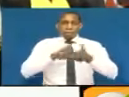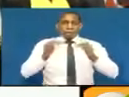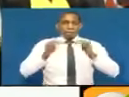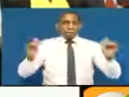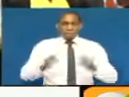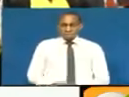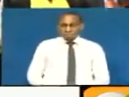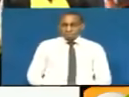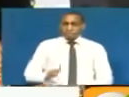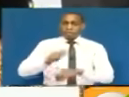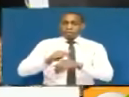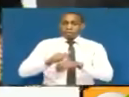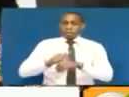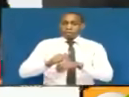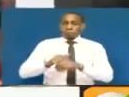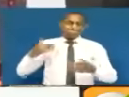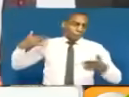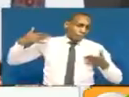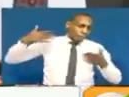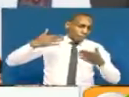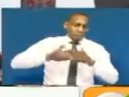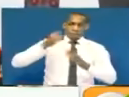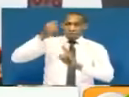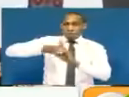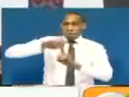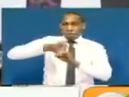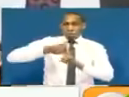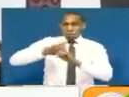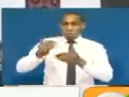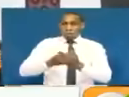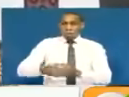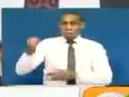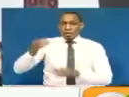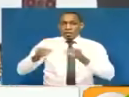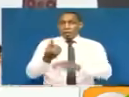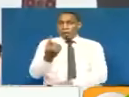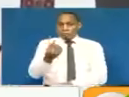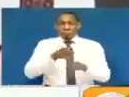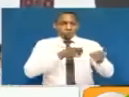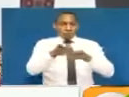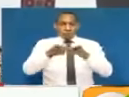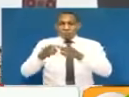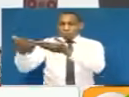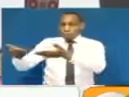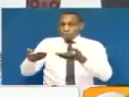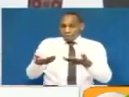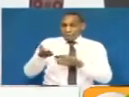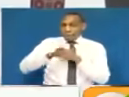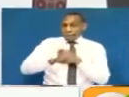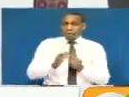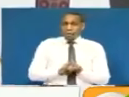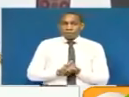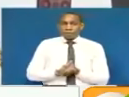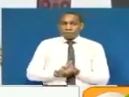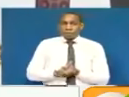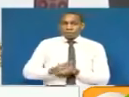democracy. For a very long time, we fought the one-party dictatorship to bring back